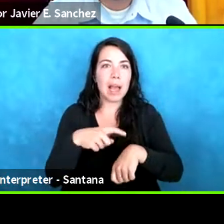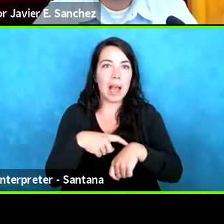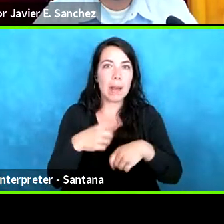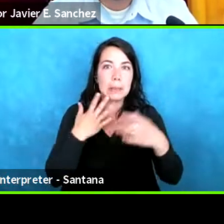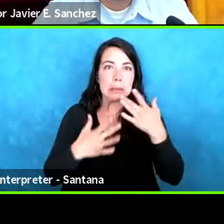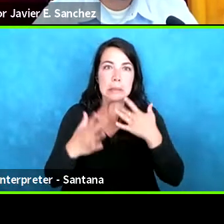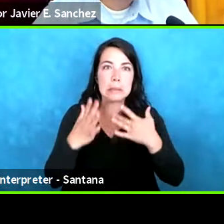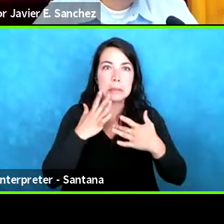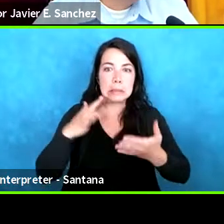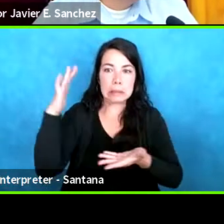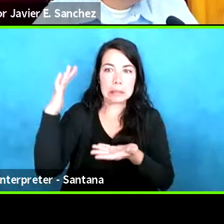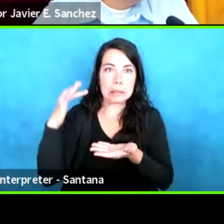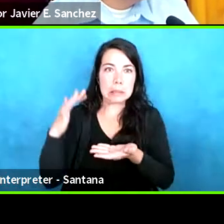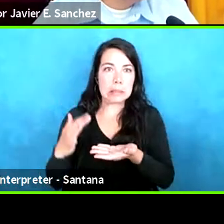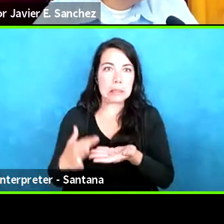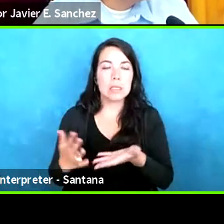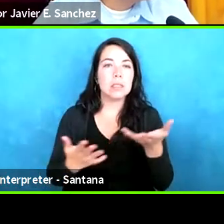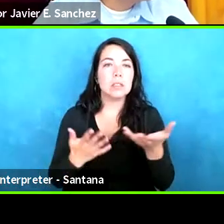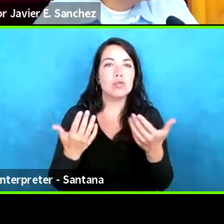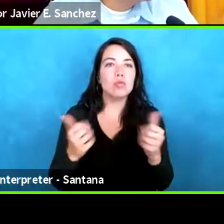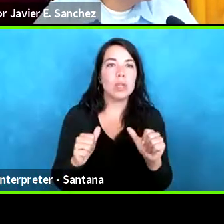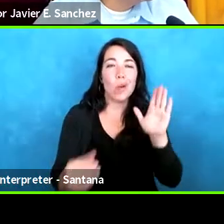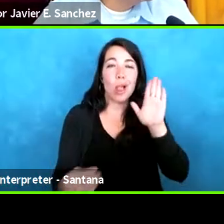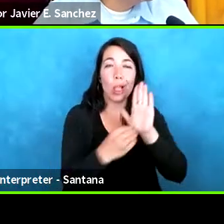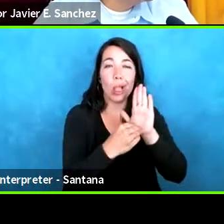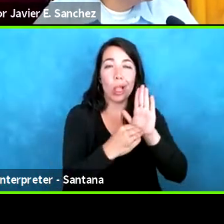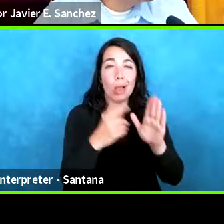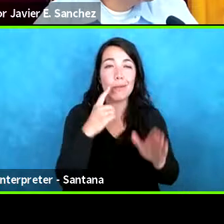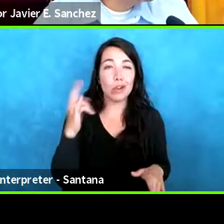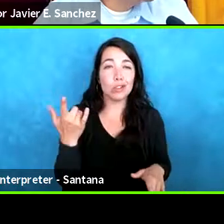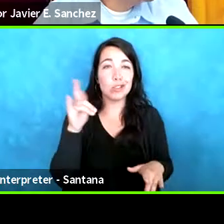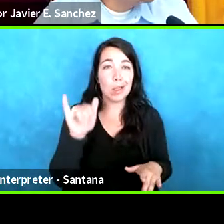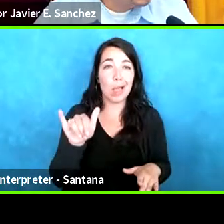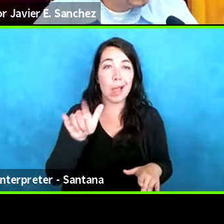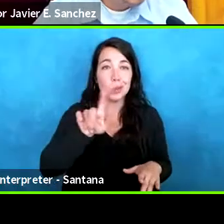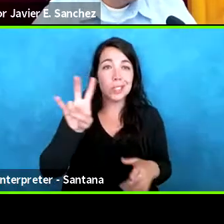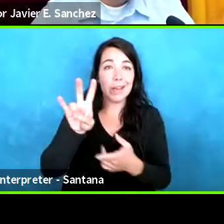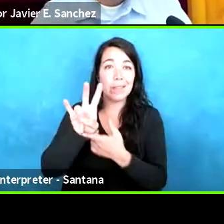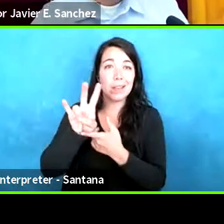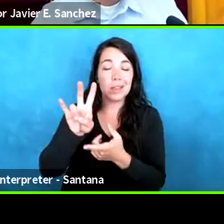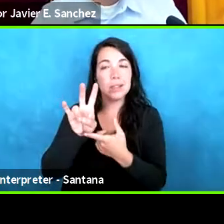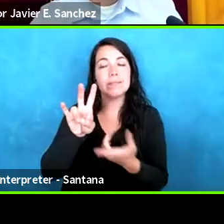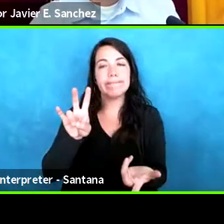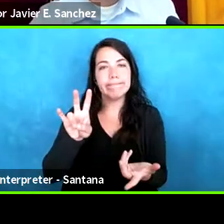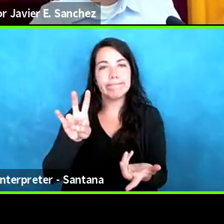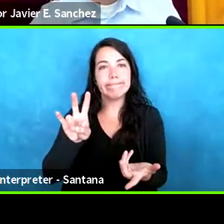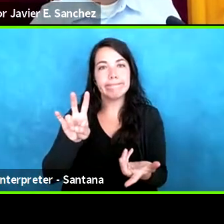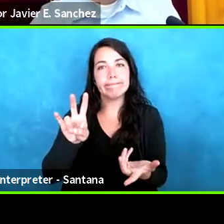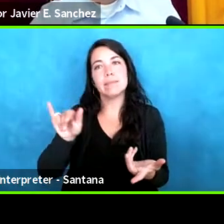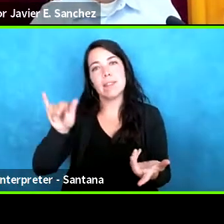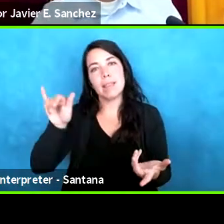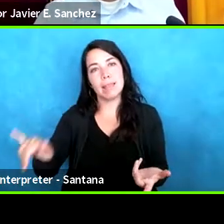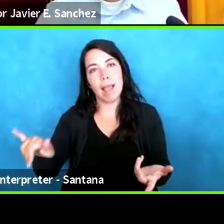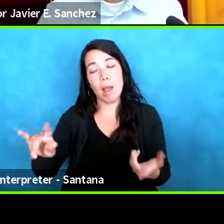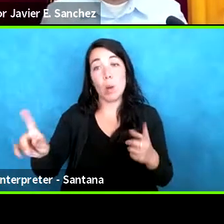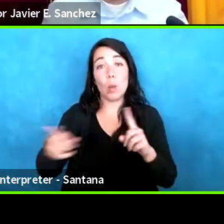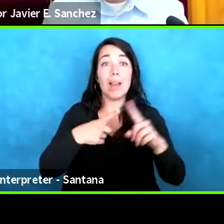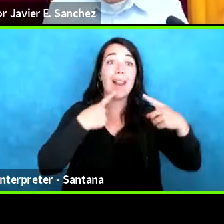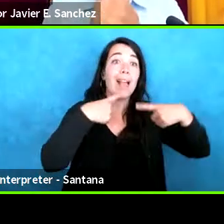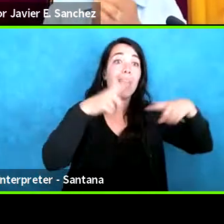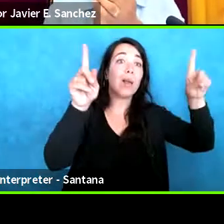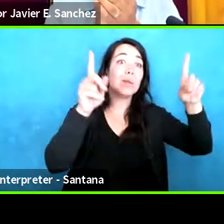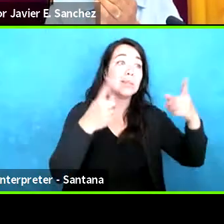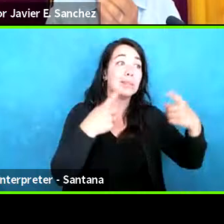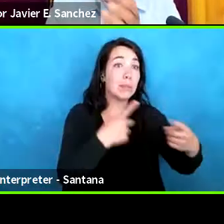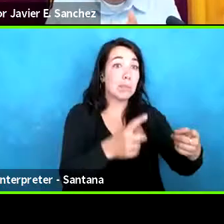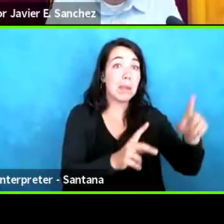select for July 27th. So the date was very specific to be heard. Once the announcement is made to the